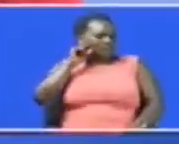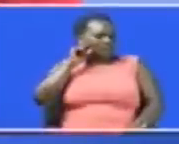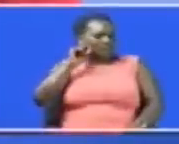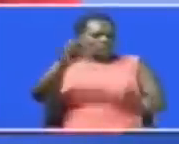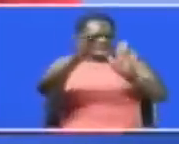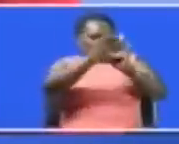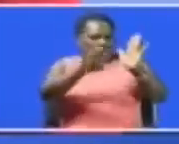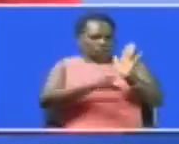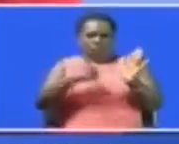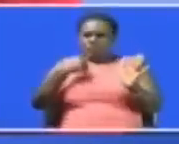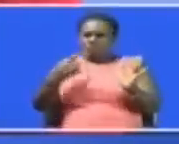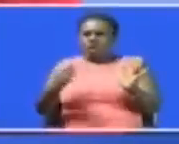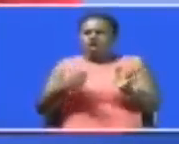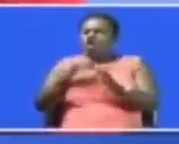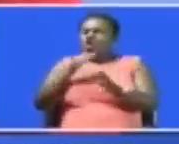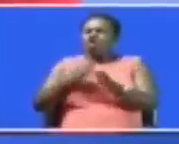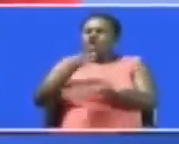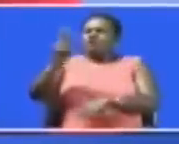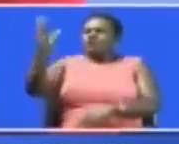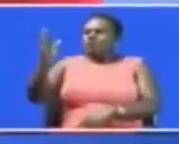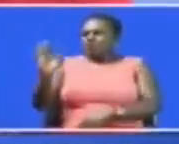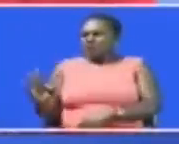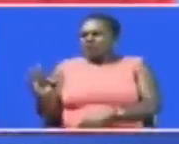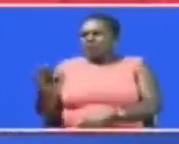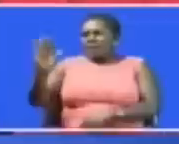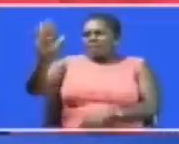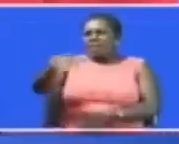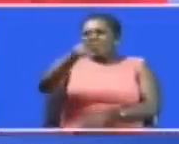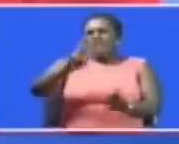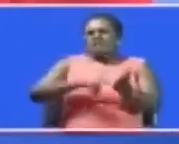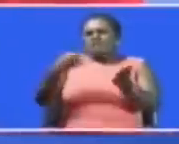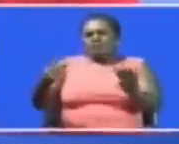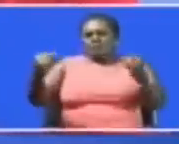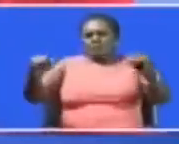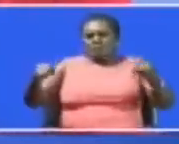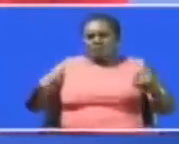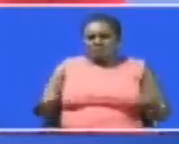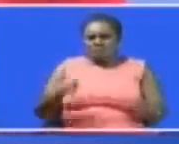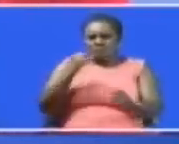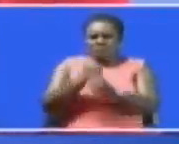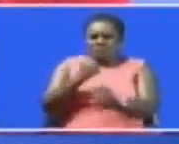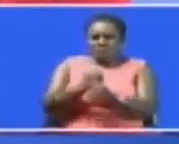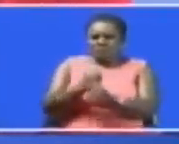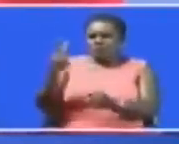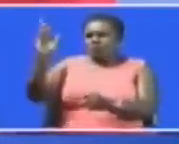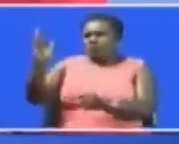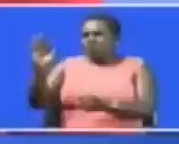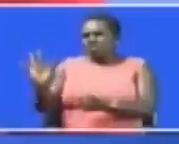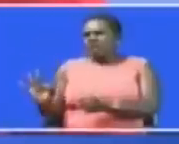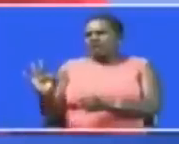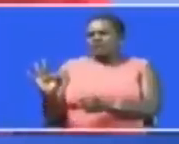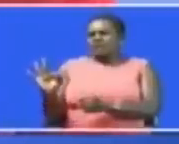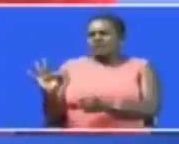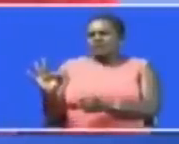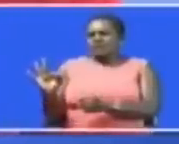Constitution spells out the not more than two-thirds gender rule. Parliament has failed to find a mechanism to implement, operationalize the same.